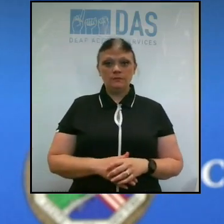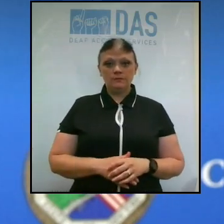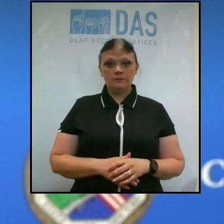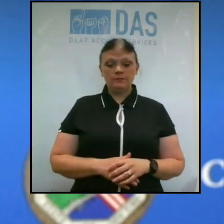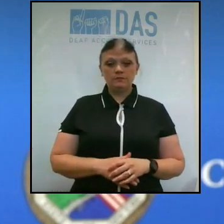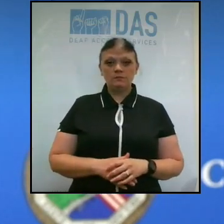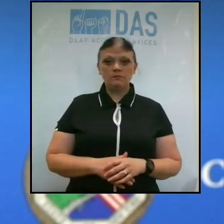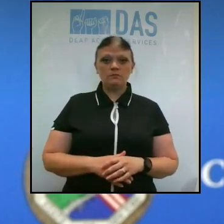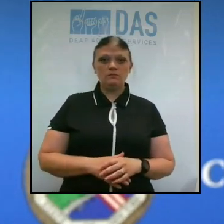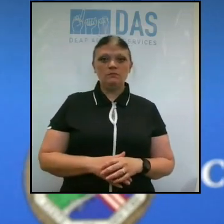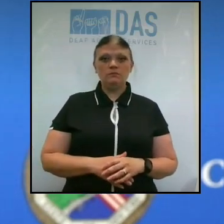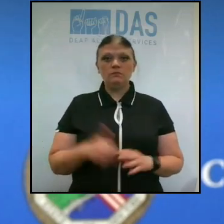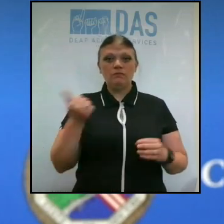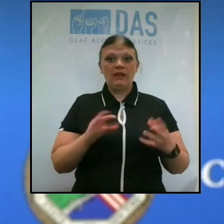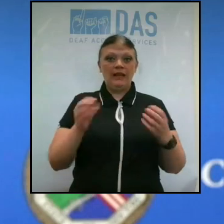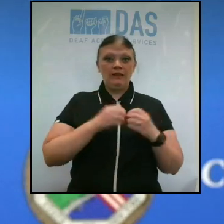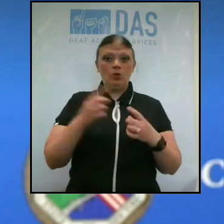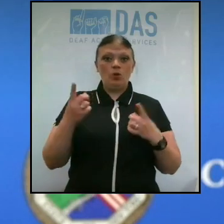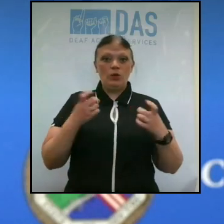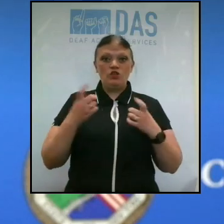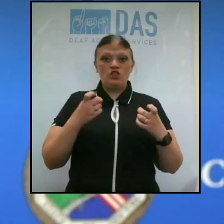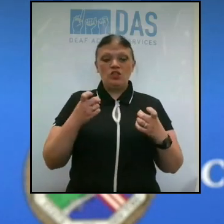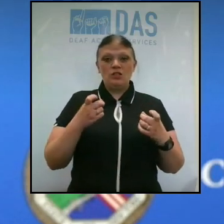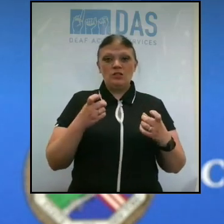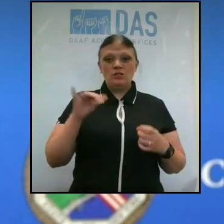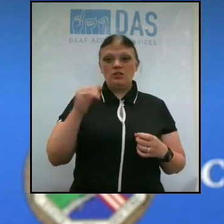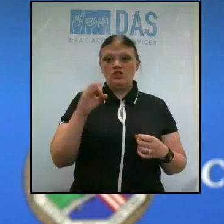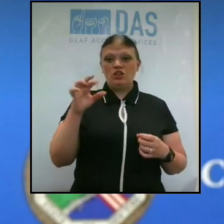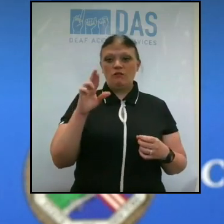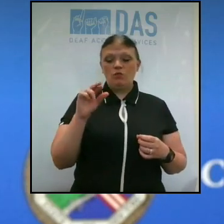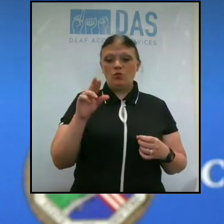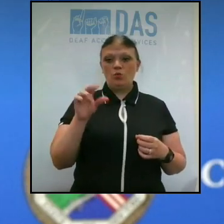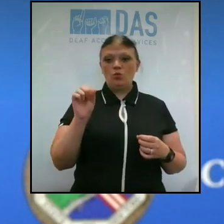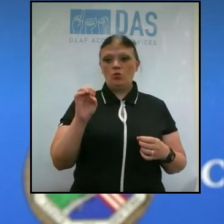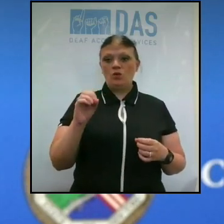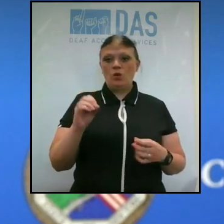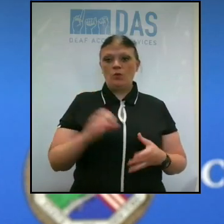Go back to the top if there's any more questions from Jeff Russo, Channel 7.